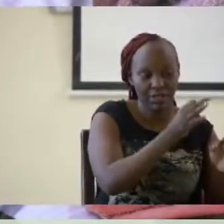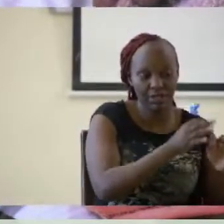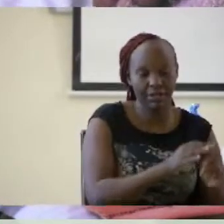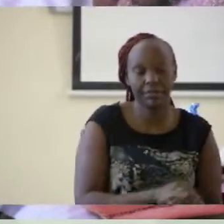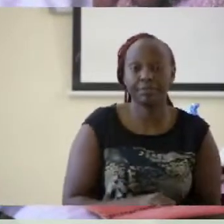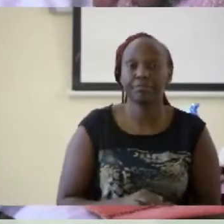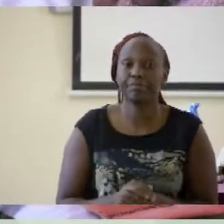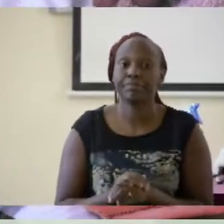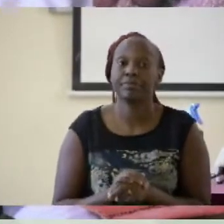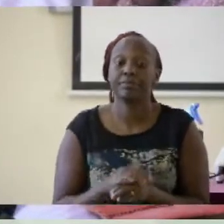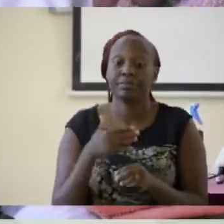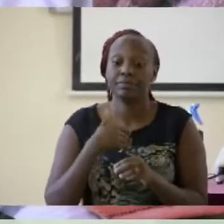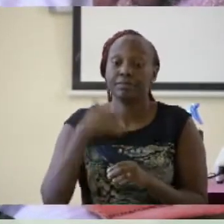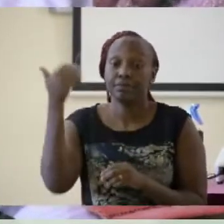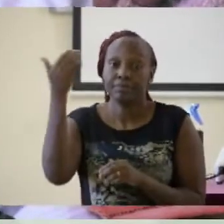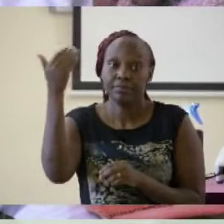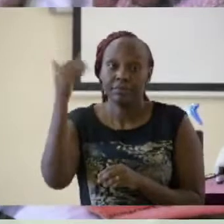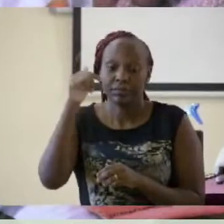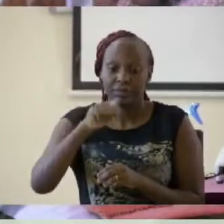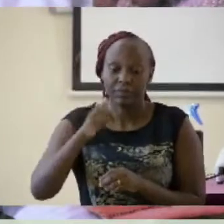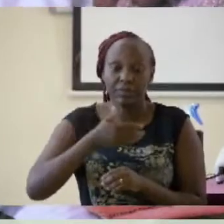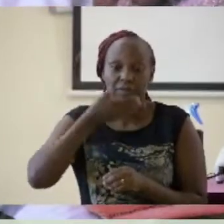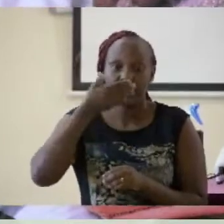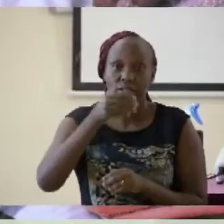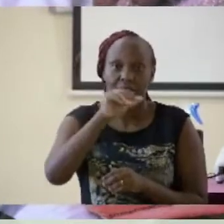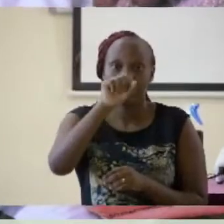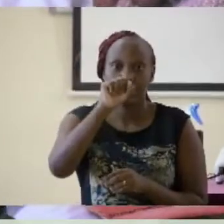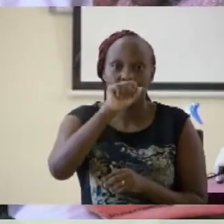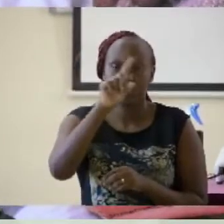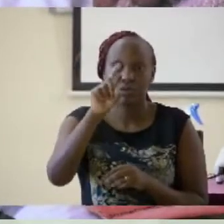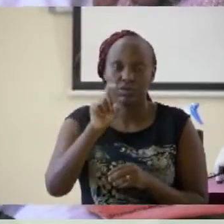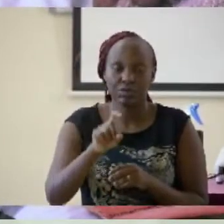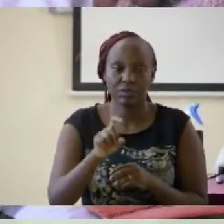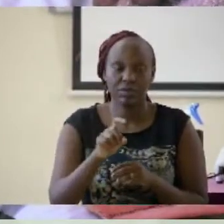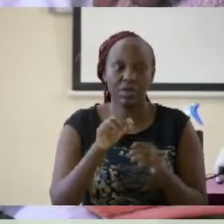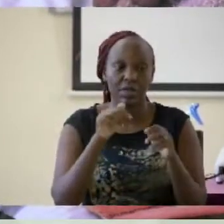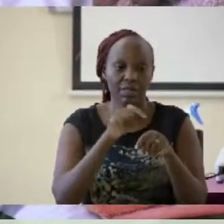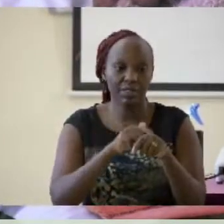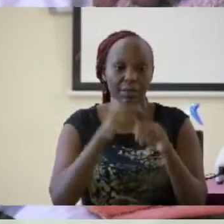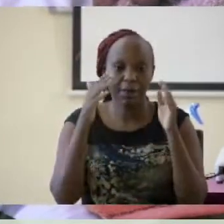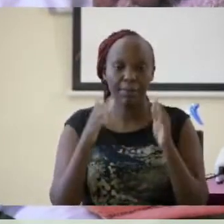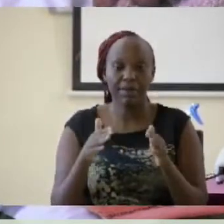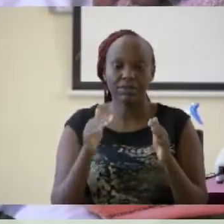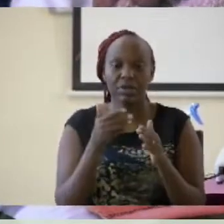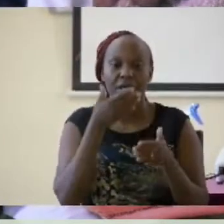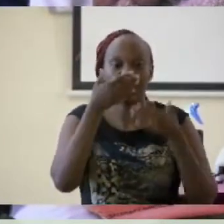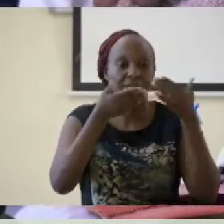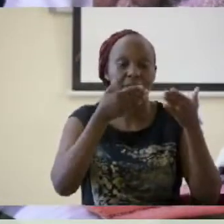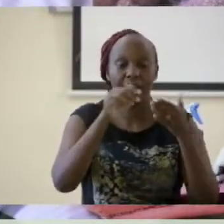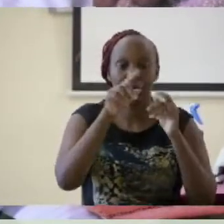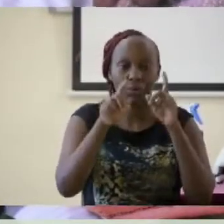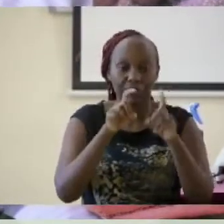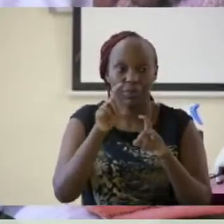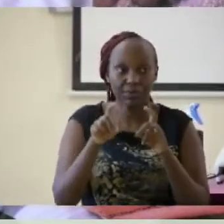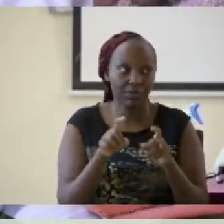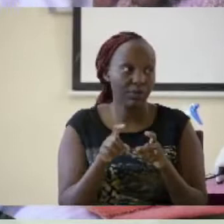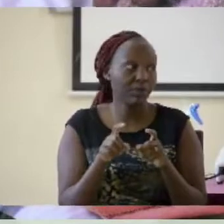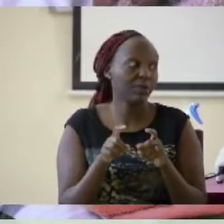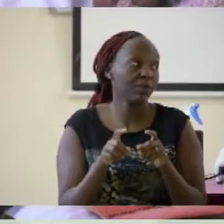it. So my presentation today answers 5 questions. You know when someone is only answering questions so that you will